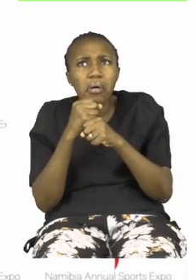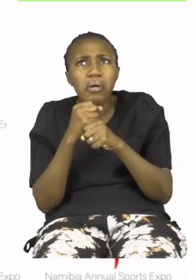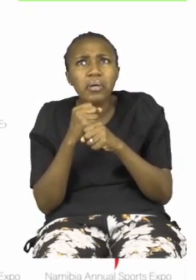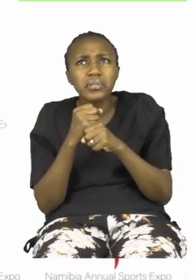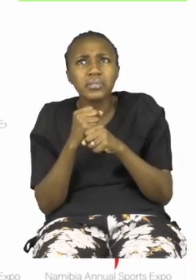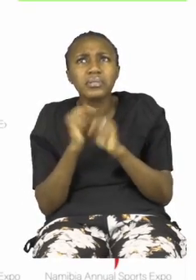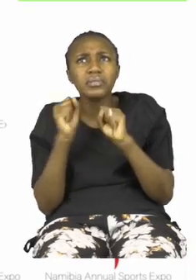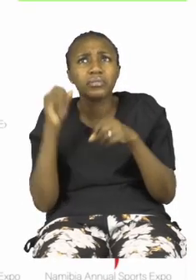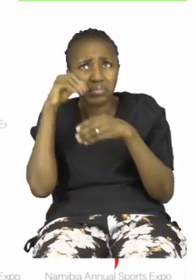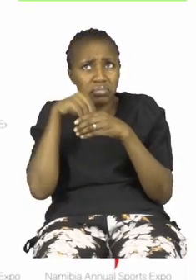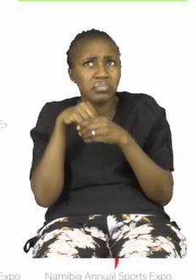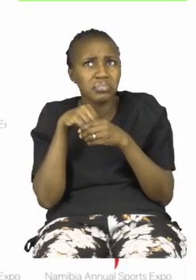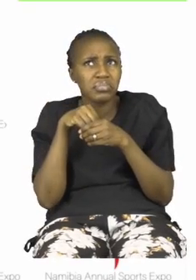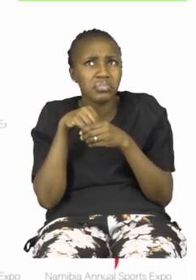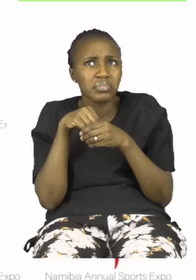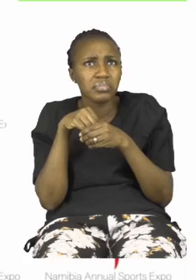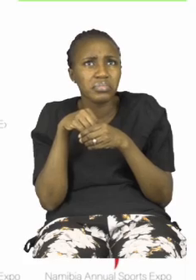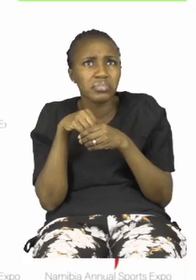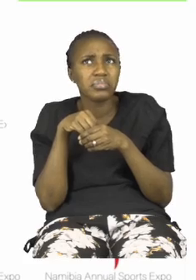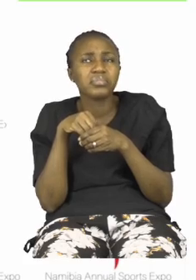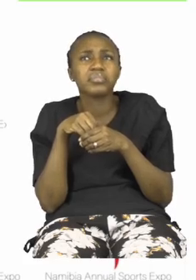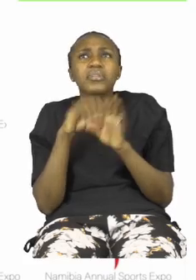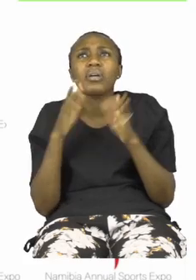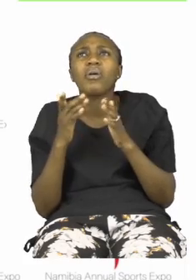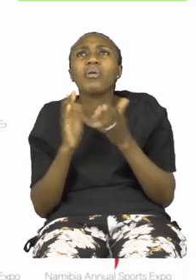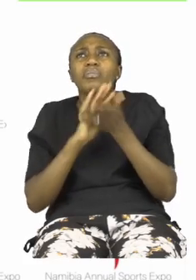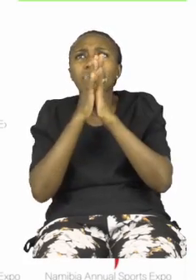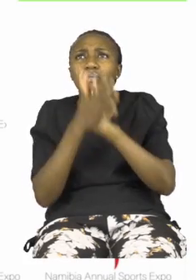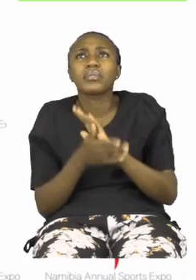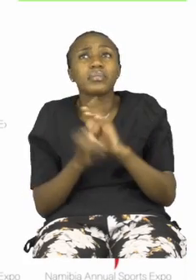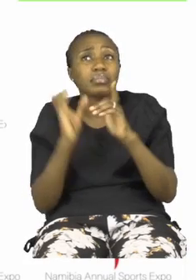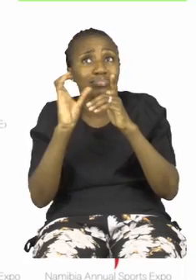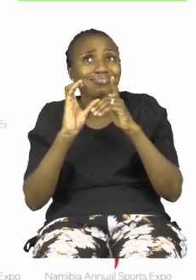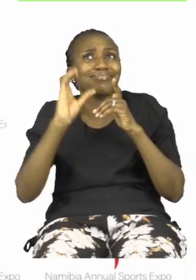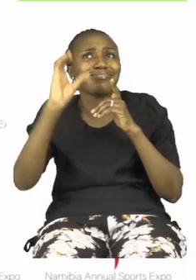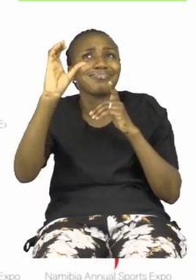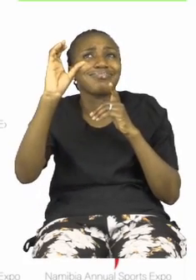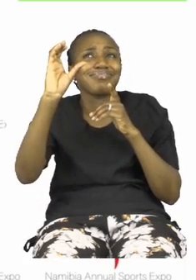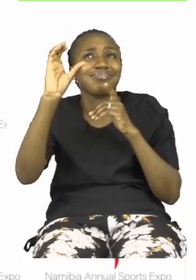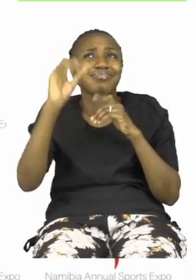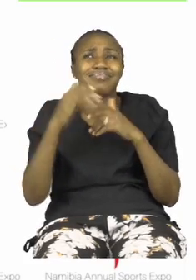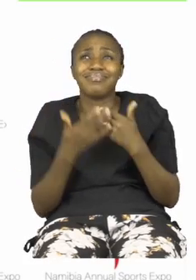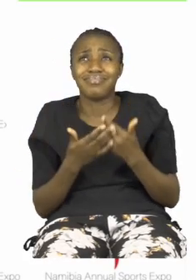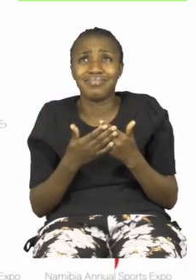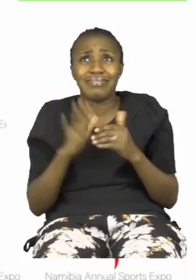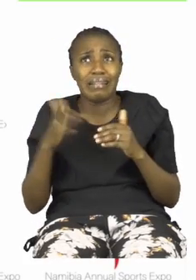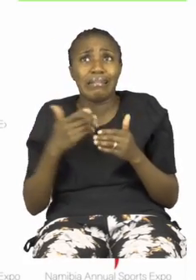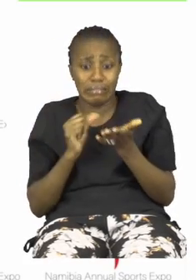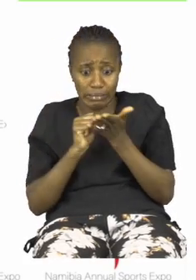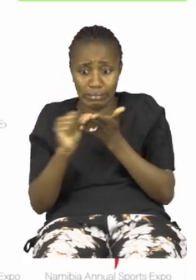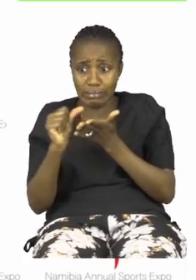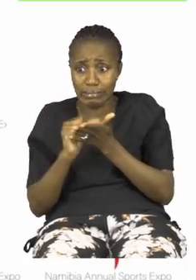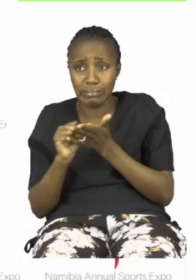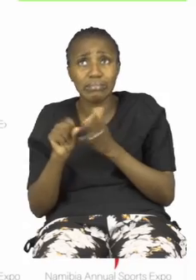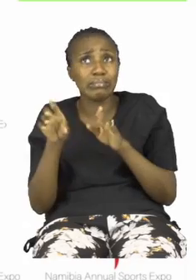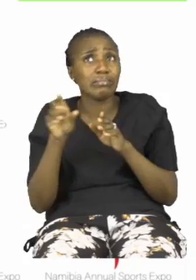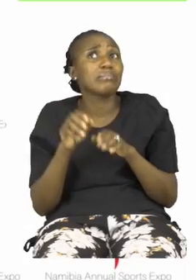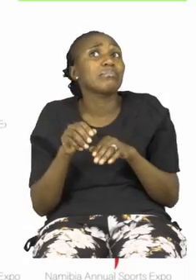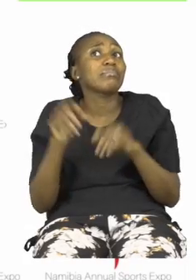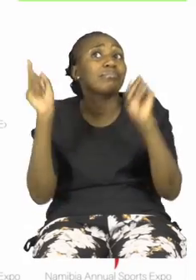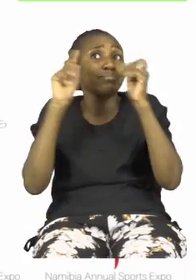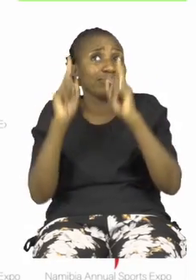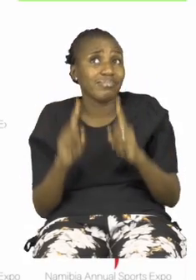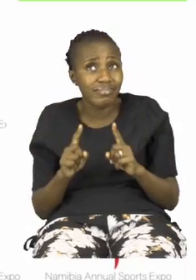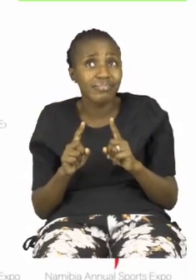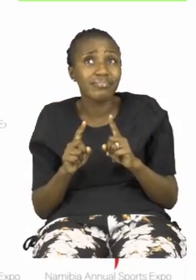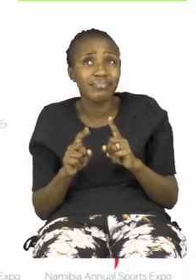play? How do I turn this into a career? How can I start using my games to pay for my electricity bills? Of course, yes. So all of these, so